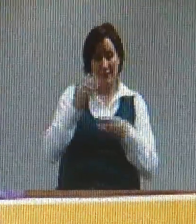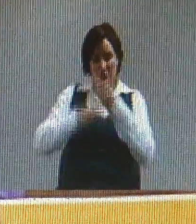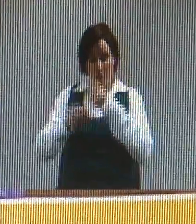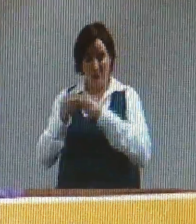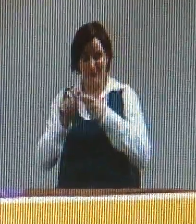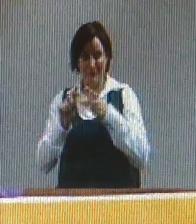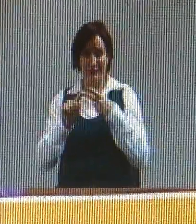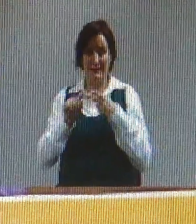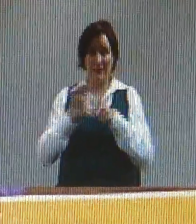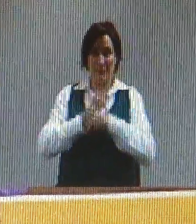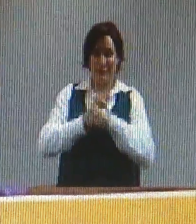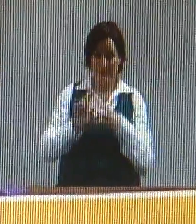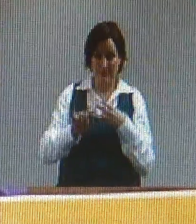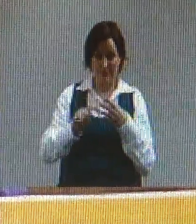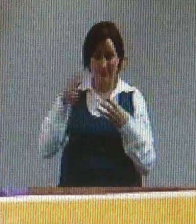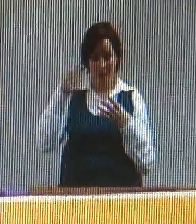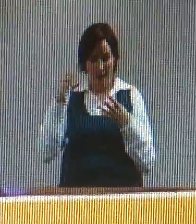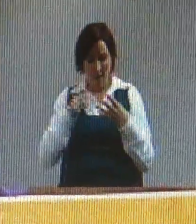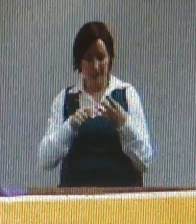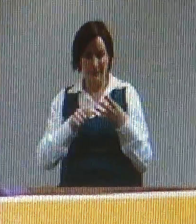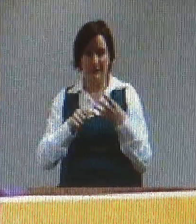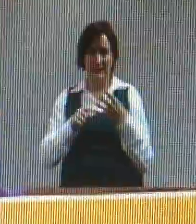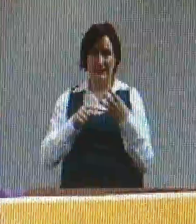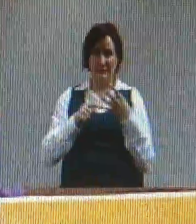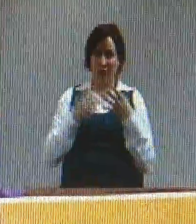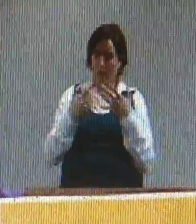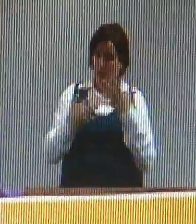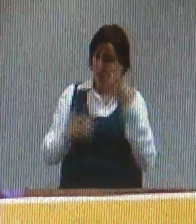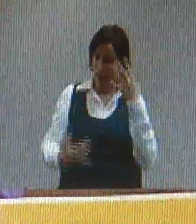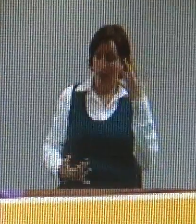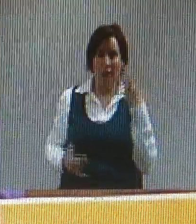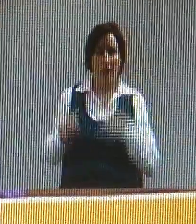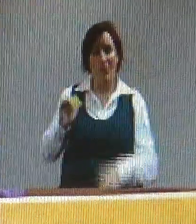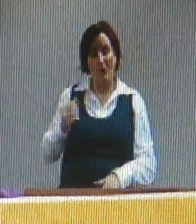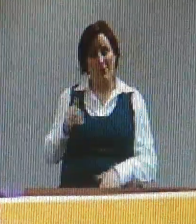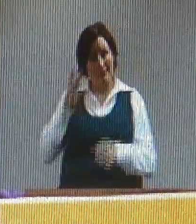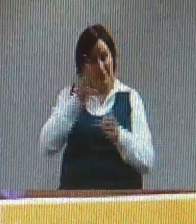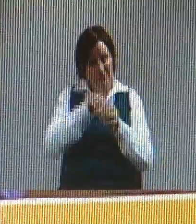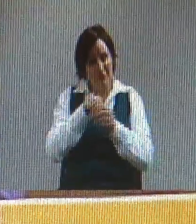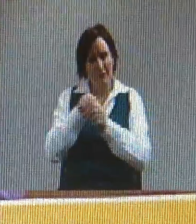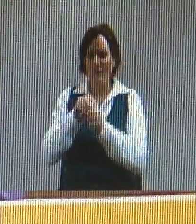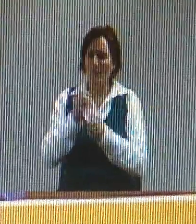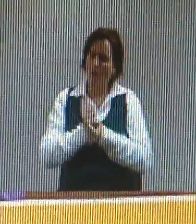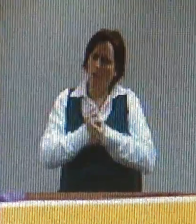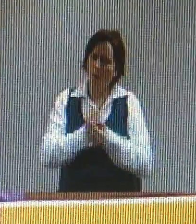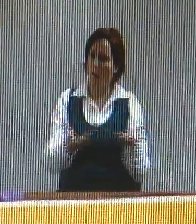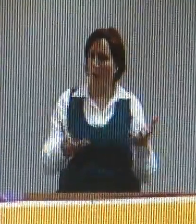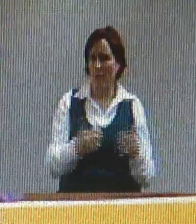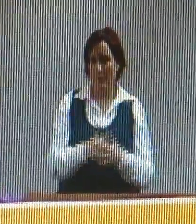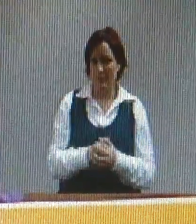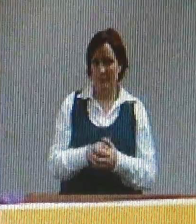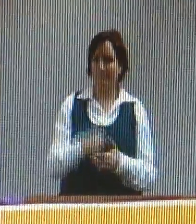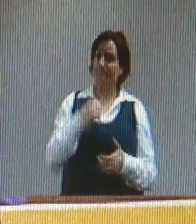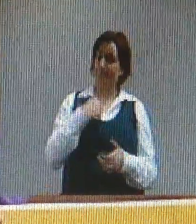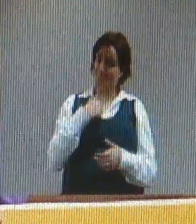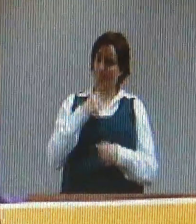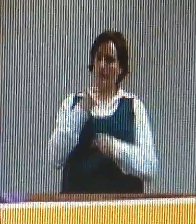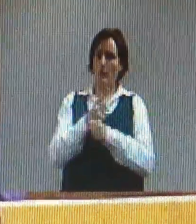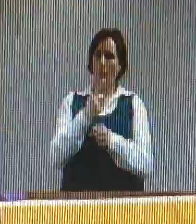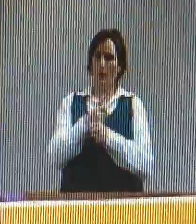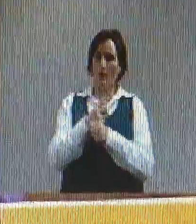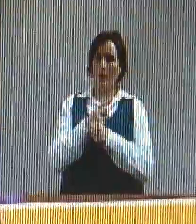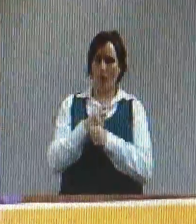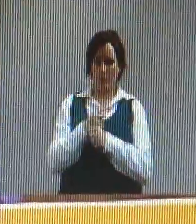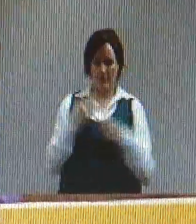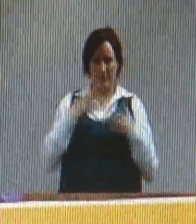arts, industry, and every sphere of life. I have always acted on these convictions. During